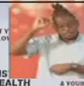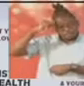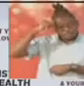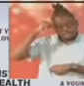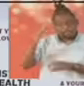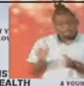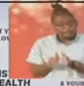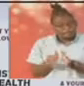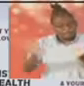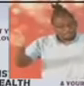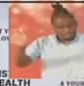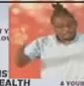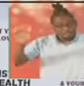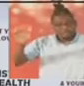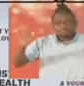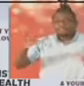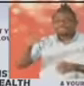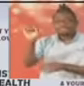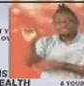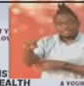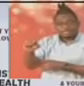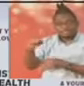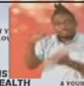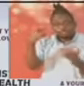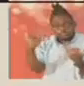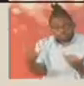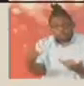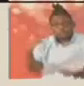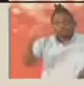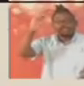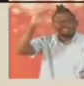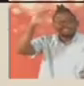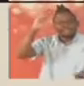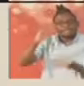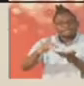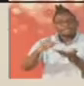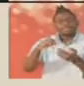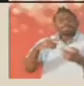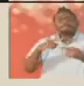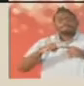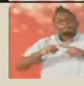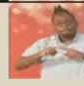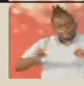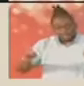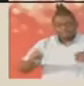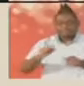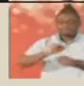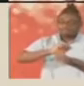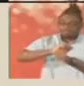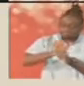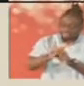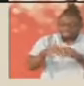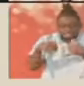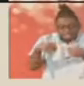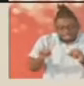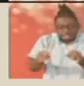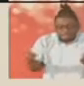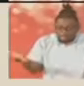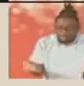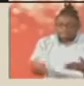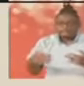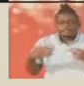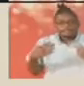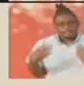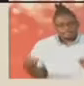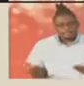our numbers are low at this point in time, COVID-19 is still present in Trinidad and Tobago, and we all have to